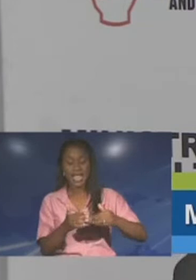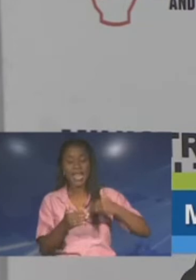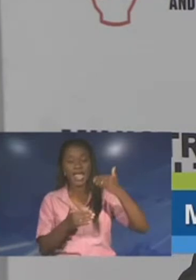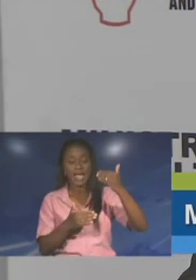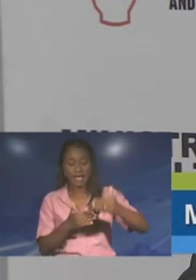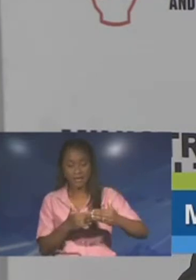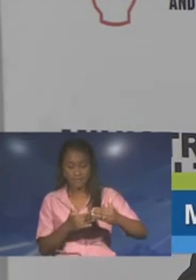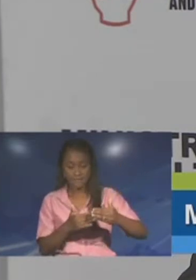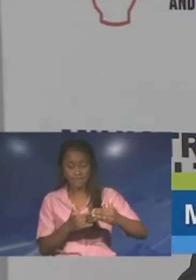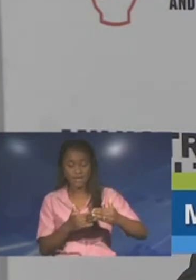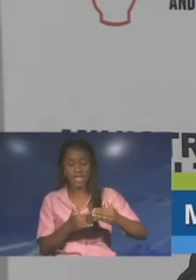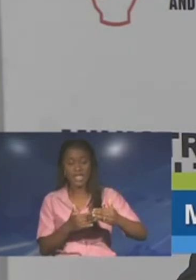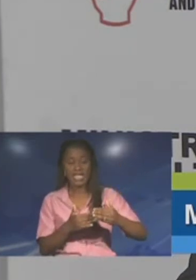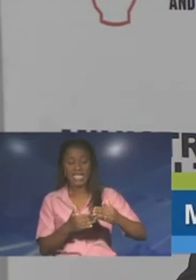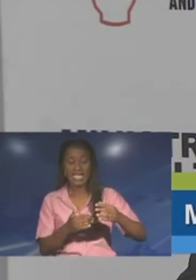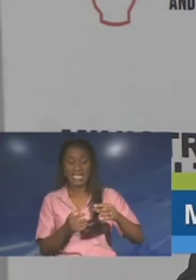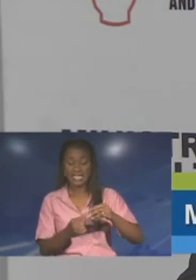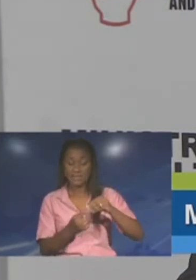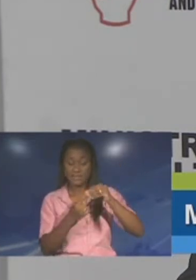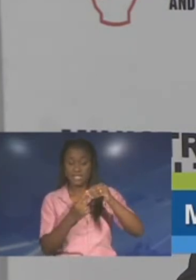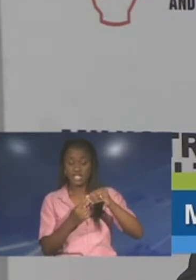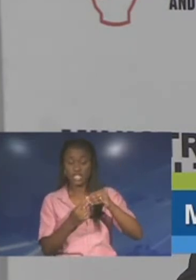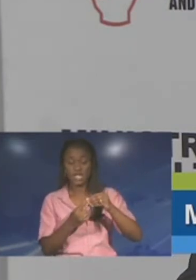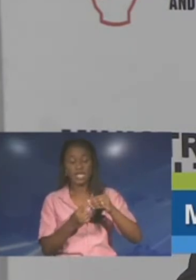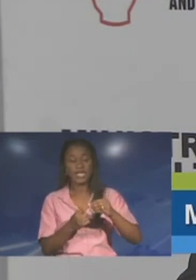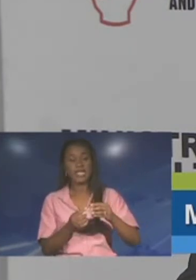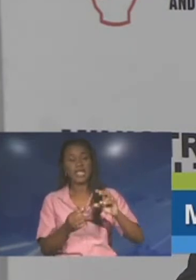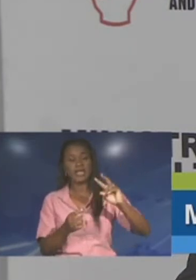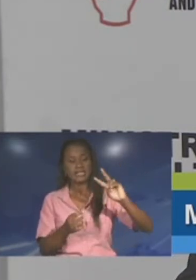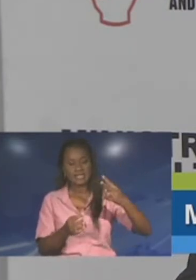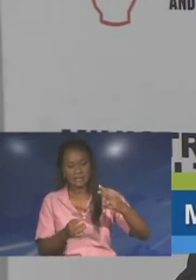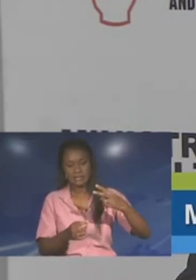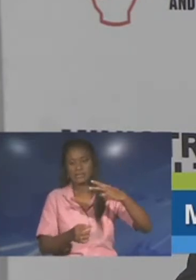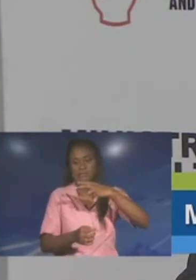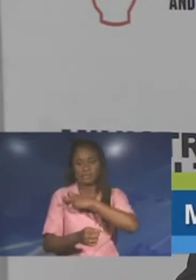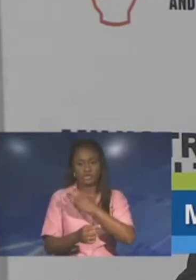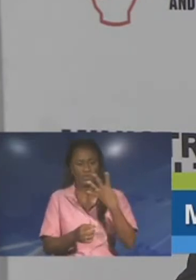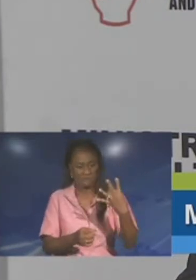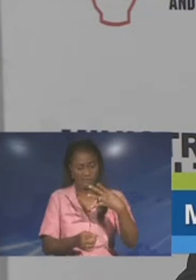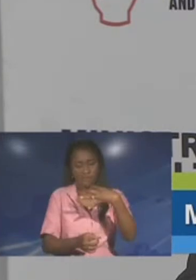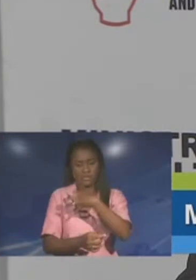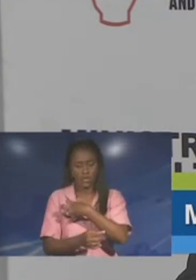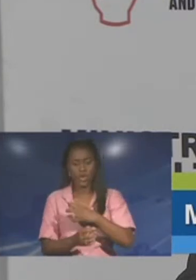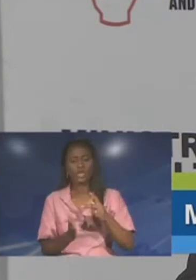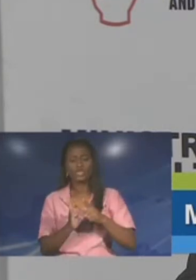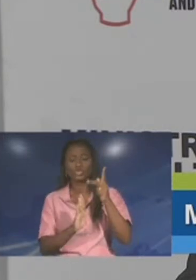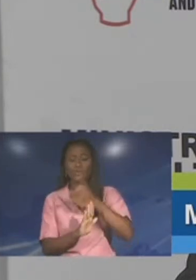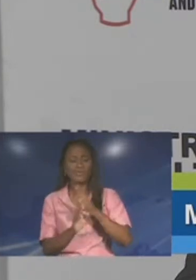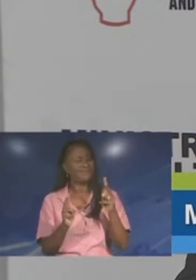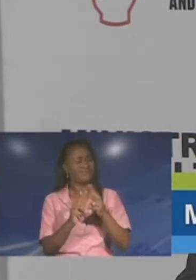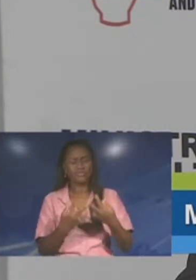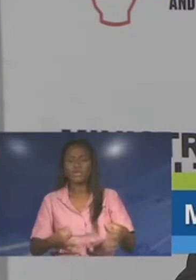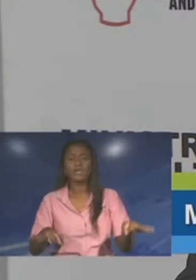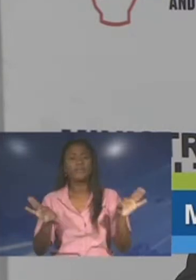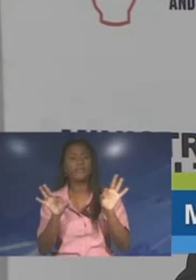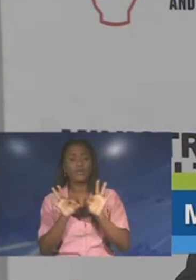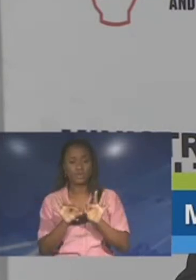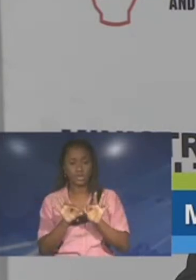booster, especially for vulnerables, you go 4 to 6 months and you have a second booster. So the booster program is extremely important. May